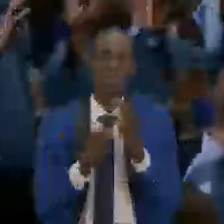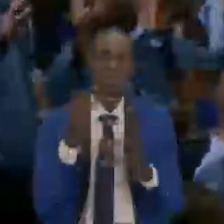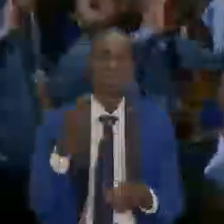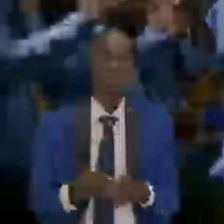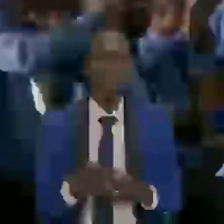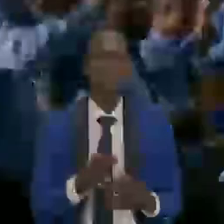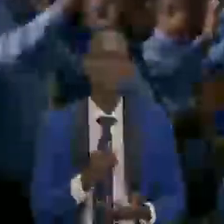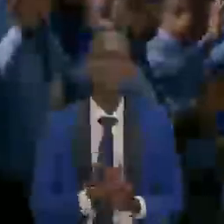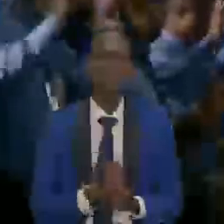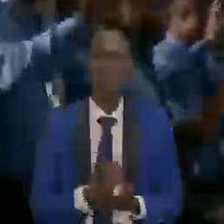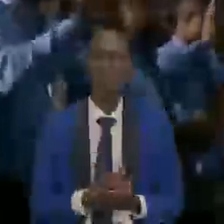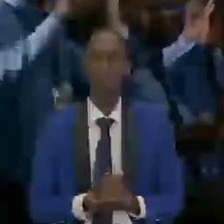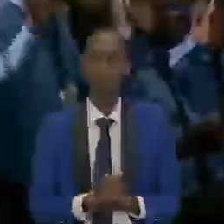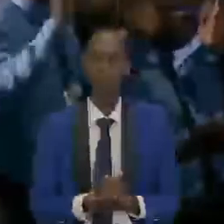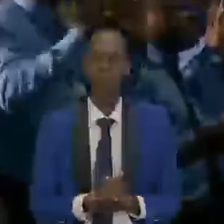foreign